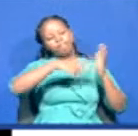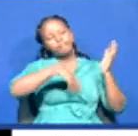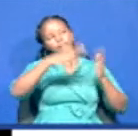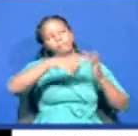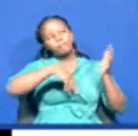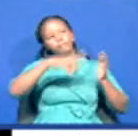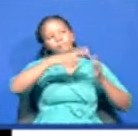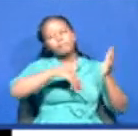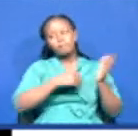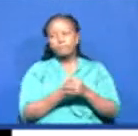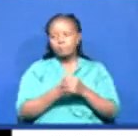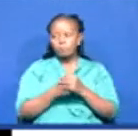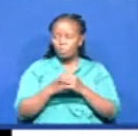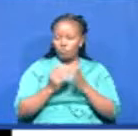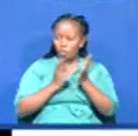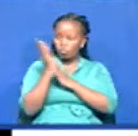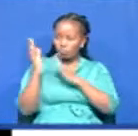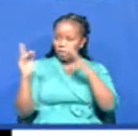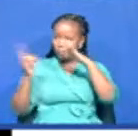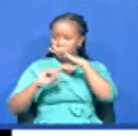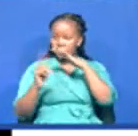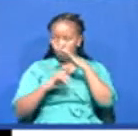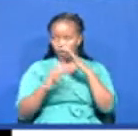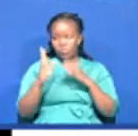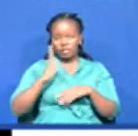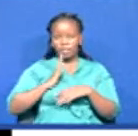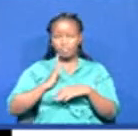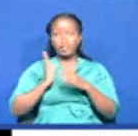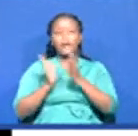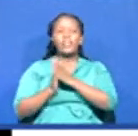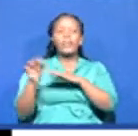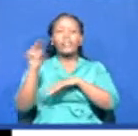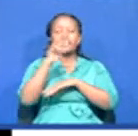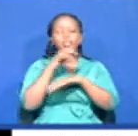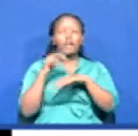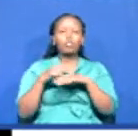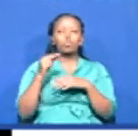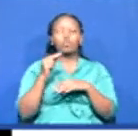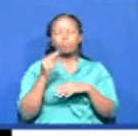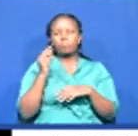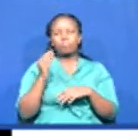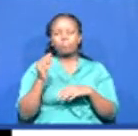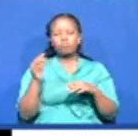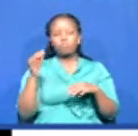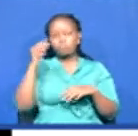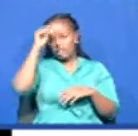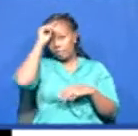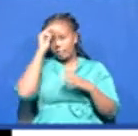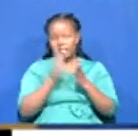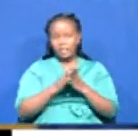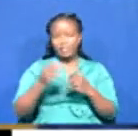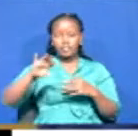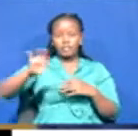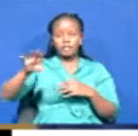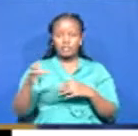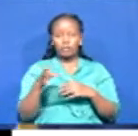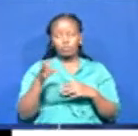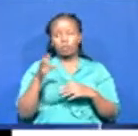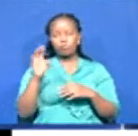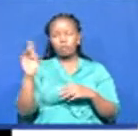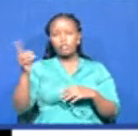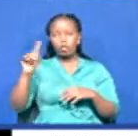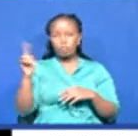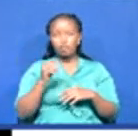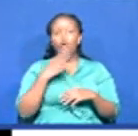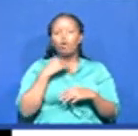On behalf of the Minister of Interior and Coordination of National Government and County Security Team from Nairobi County, I want to welcome you